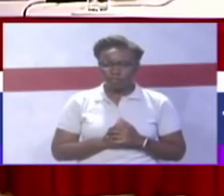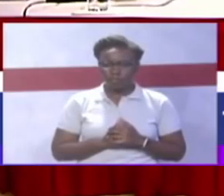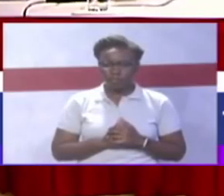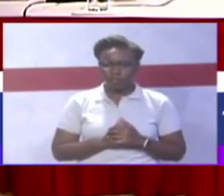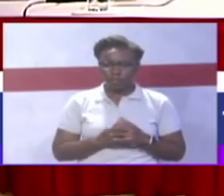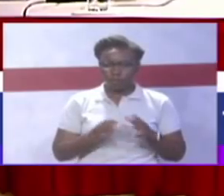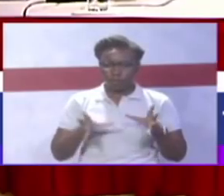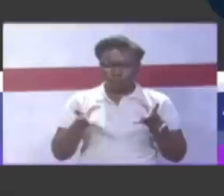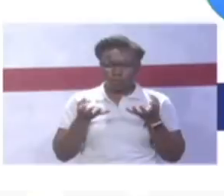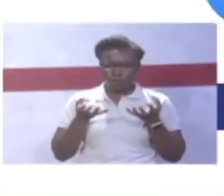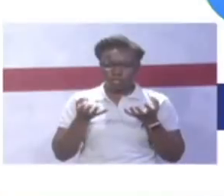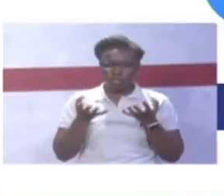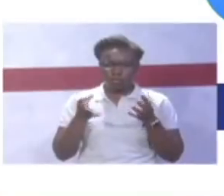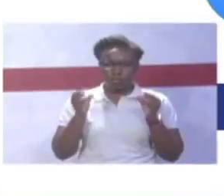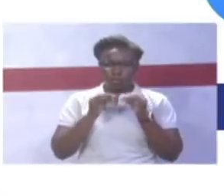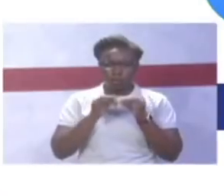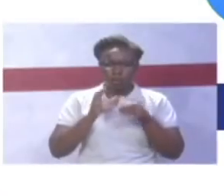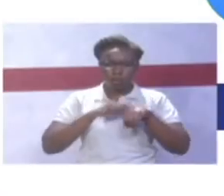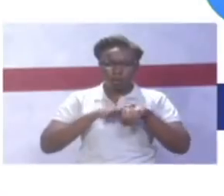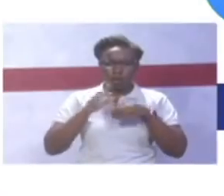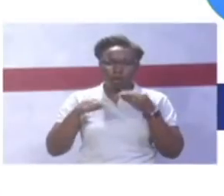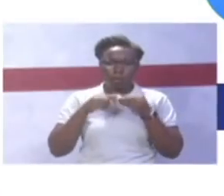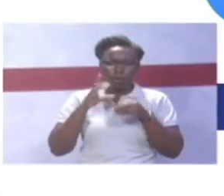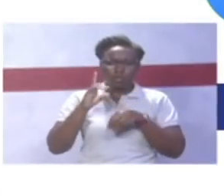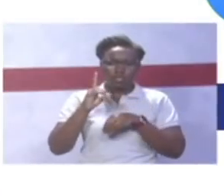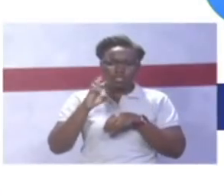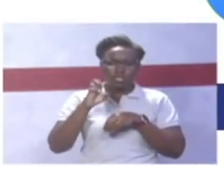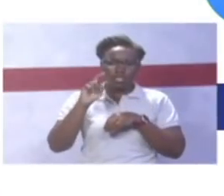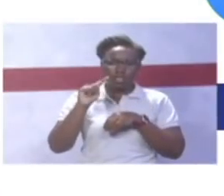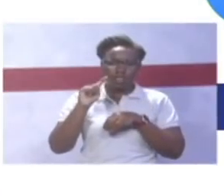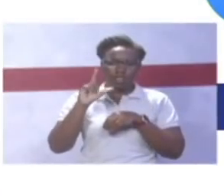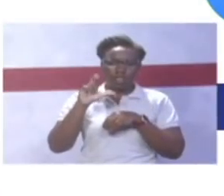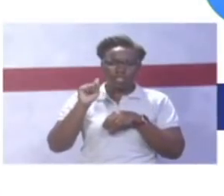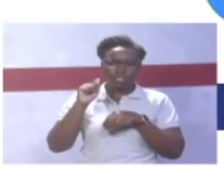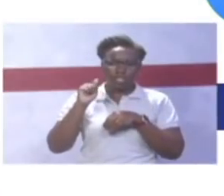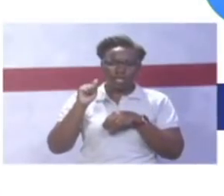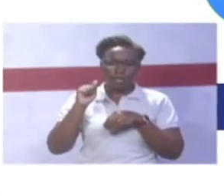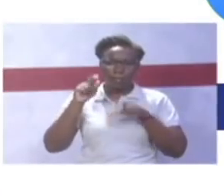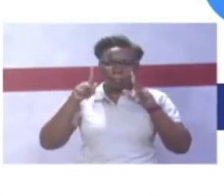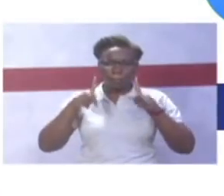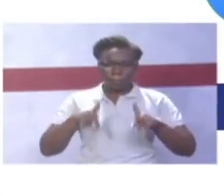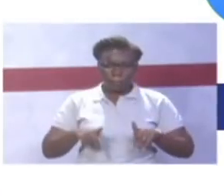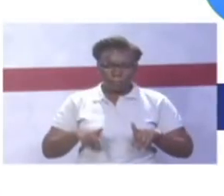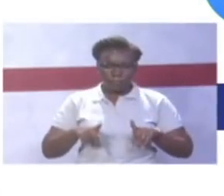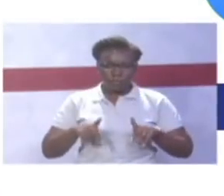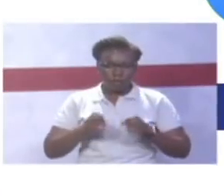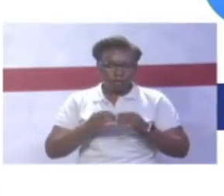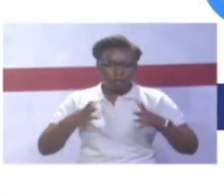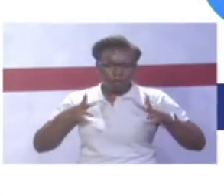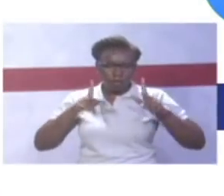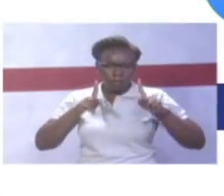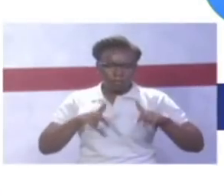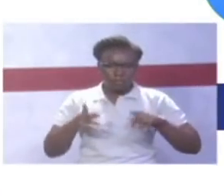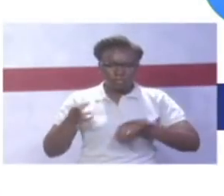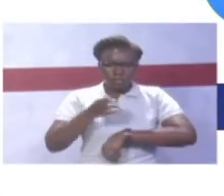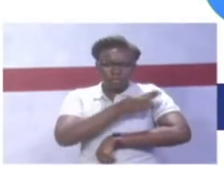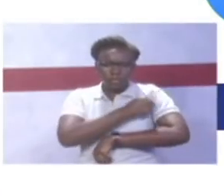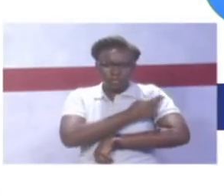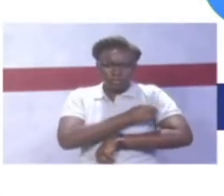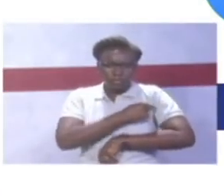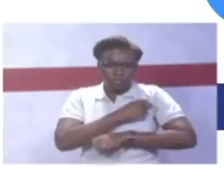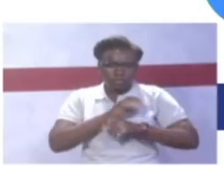of are they still hospitalized, and if so, how many, and how many have been discharged, how many in home